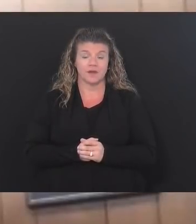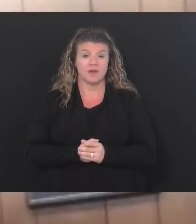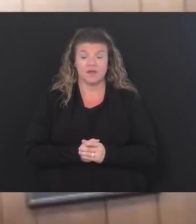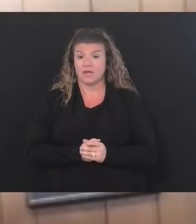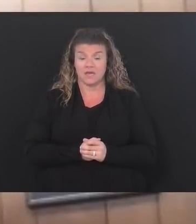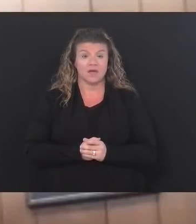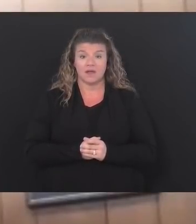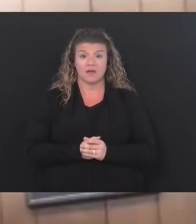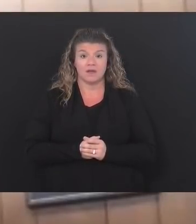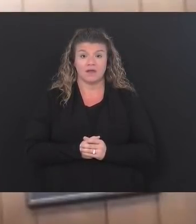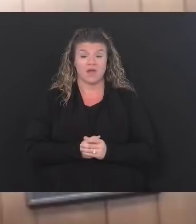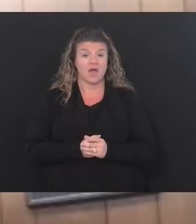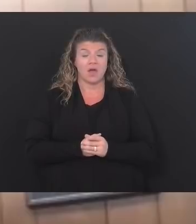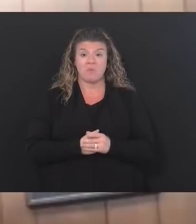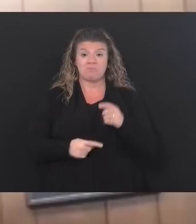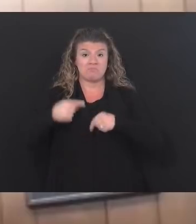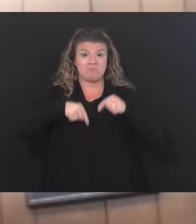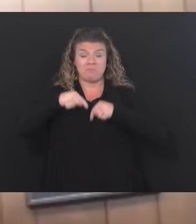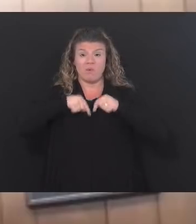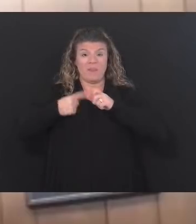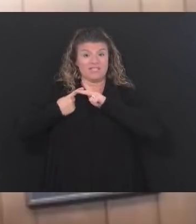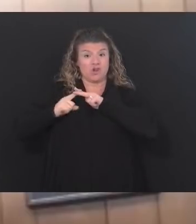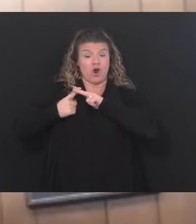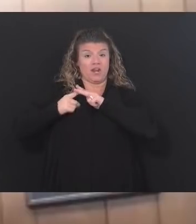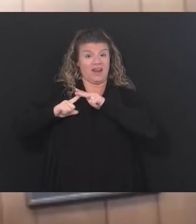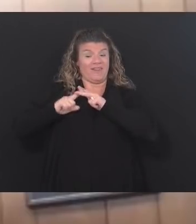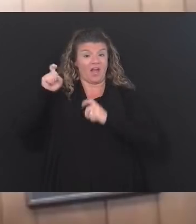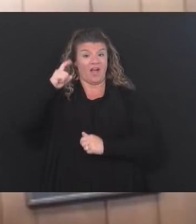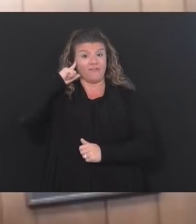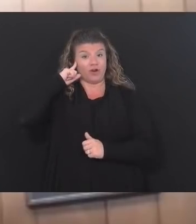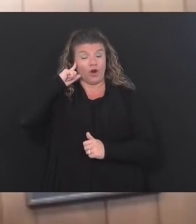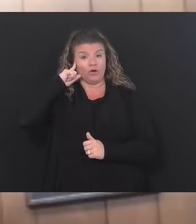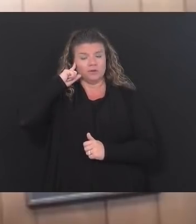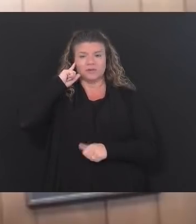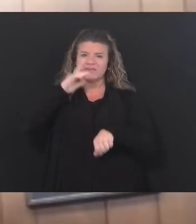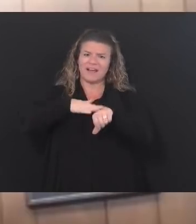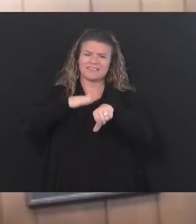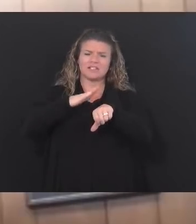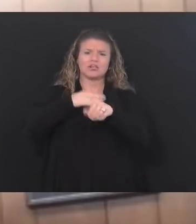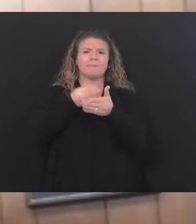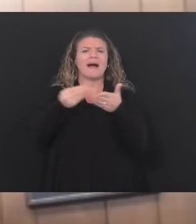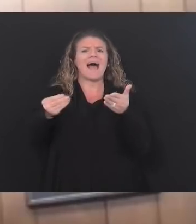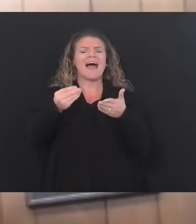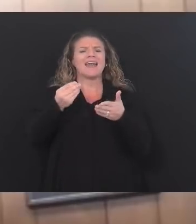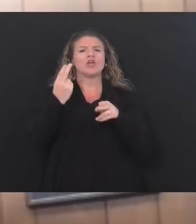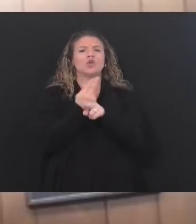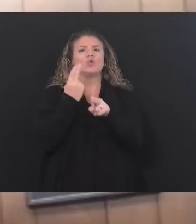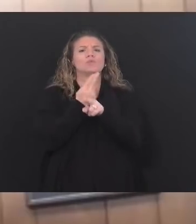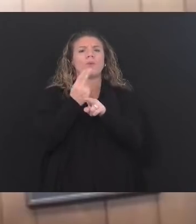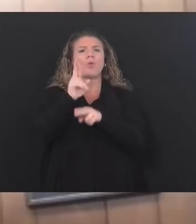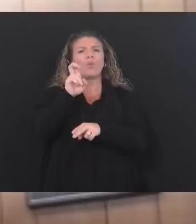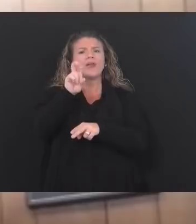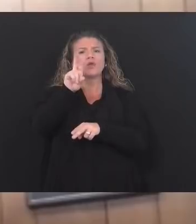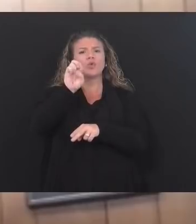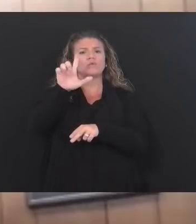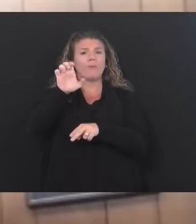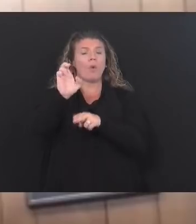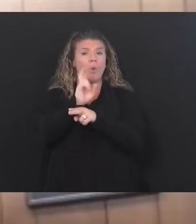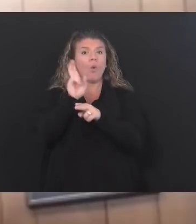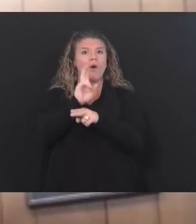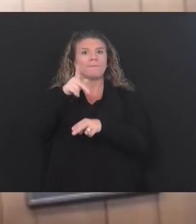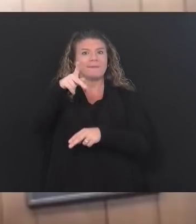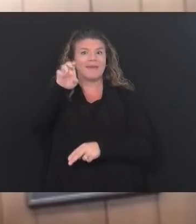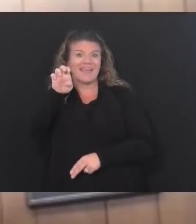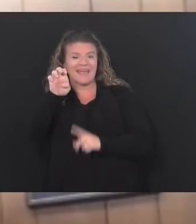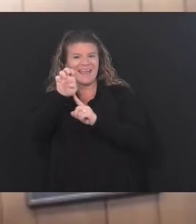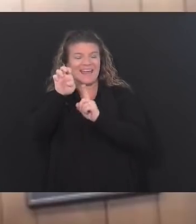authorized us to buy the reusable PPE, the system we refer to as the PAPR system. Also in our